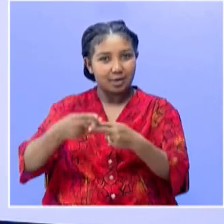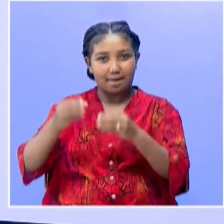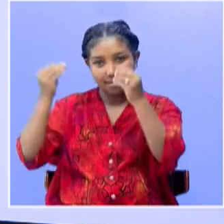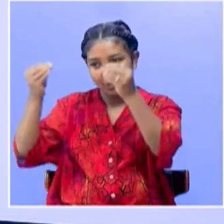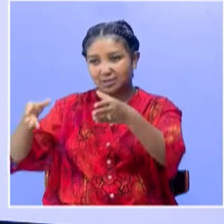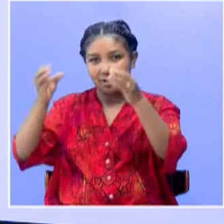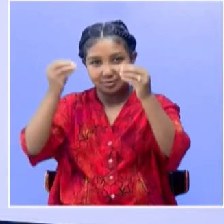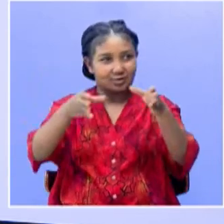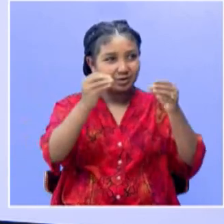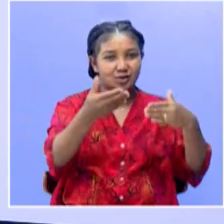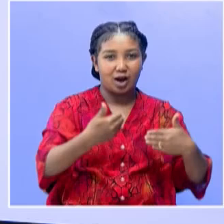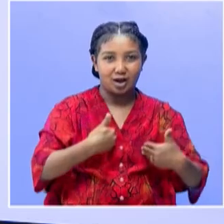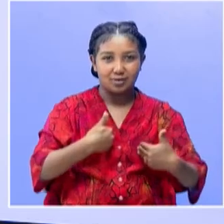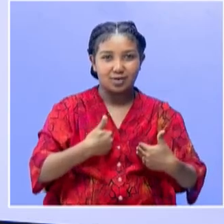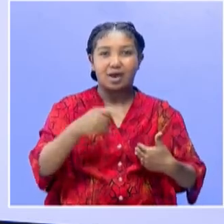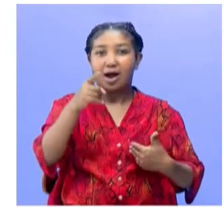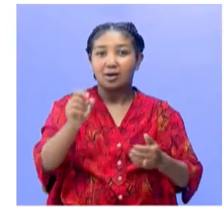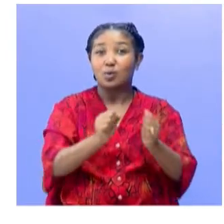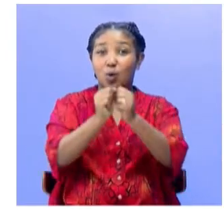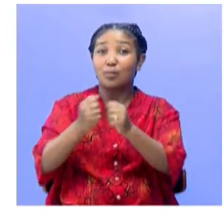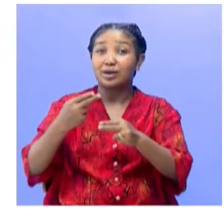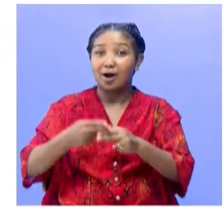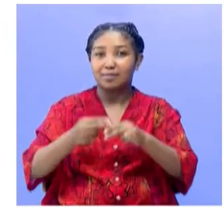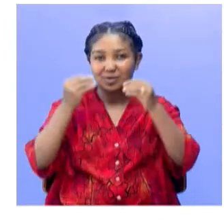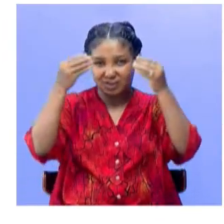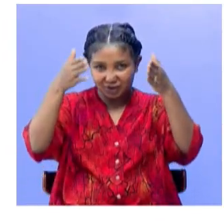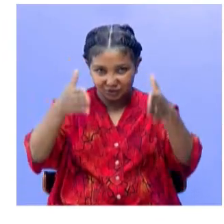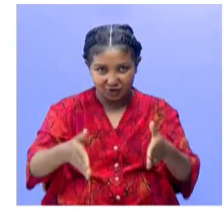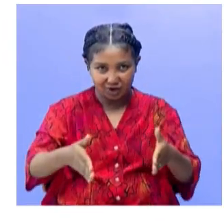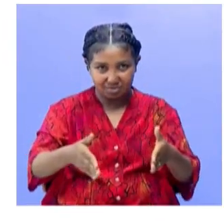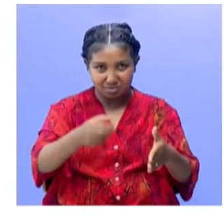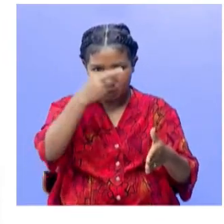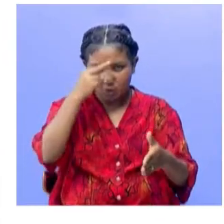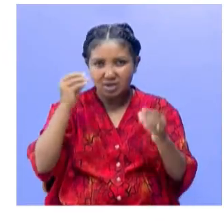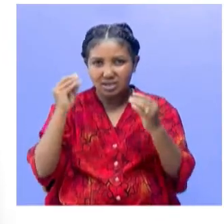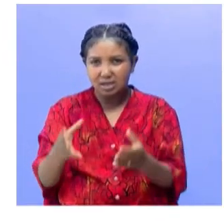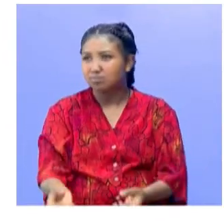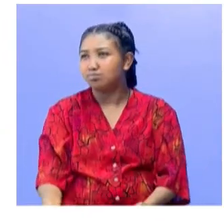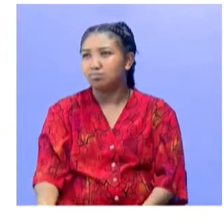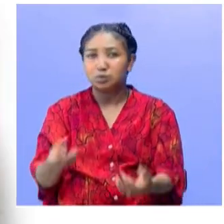name. Yes? So, one common noun is what? Teacher.